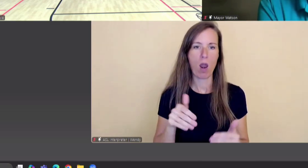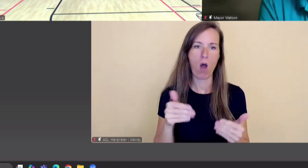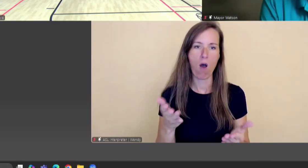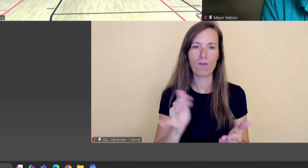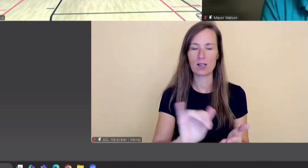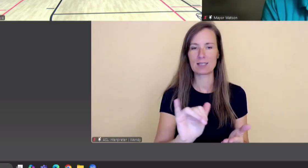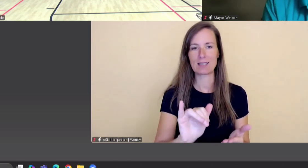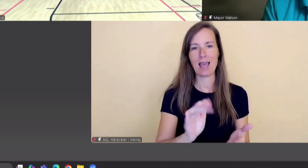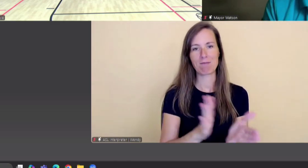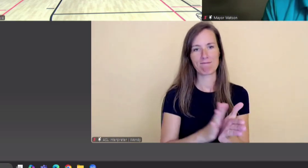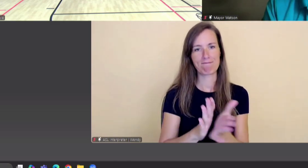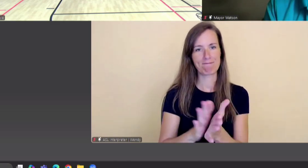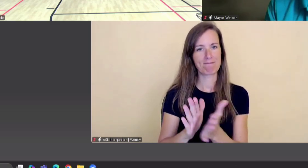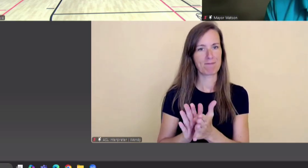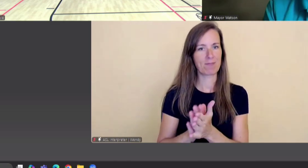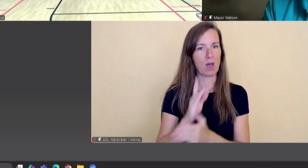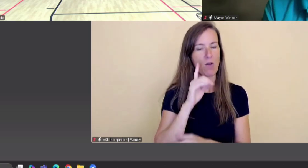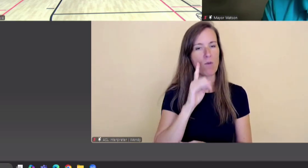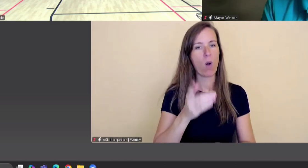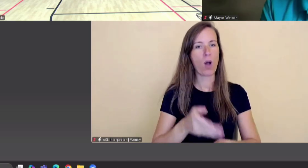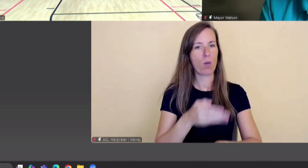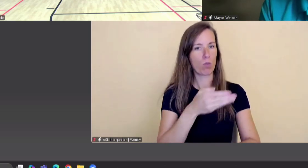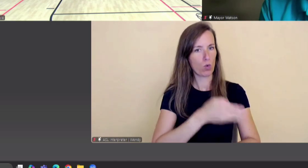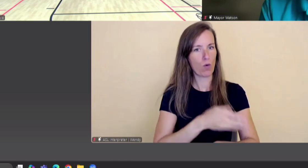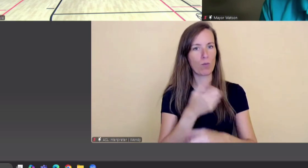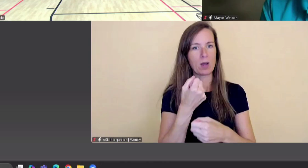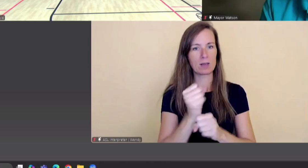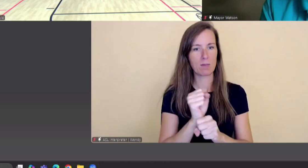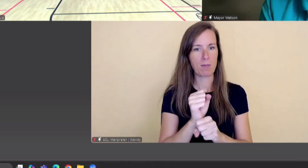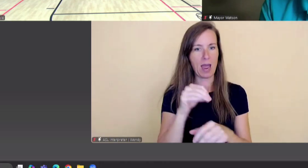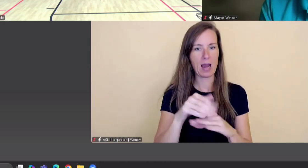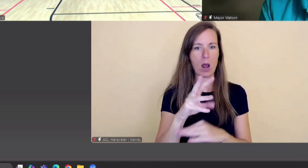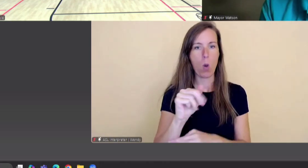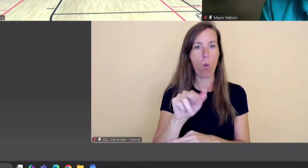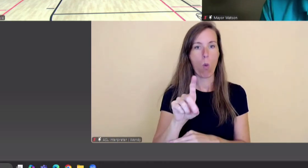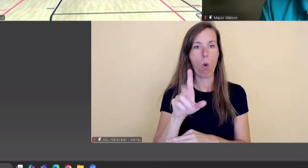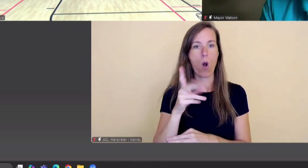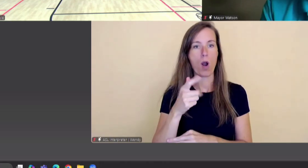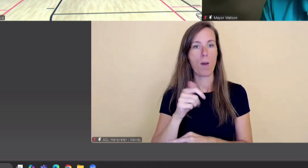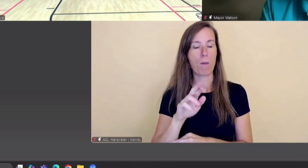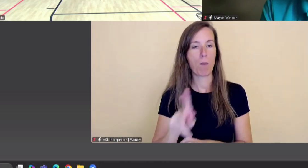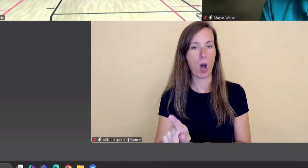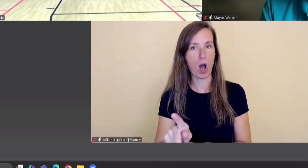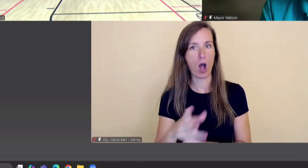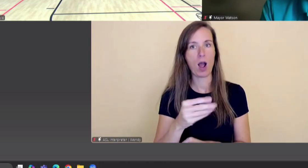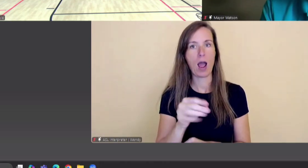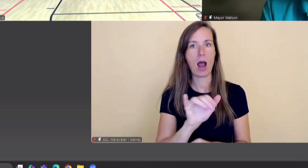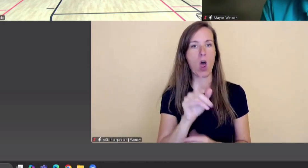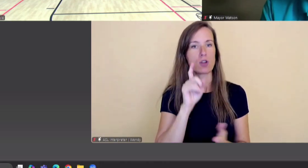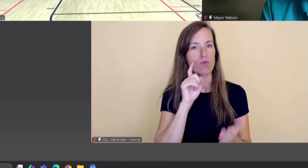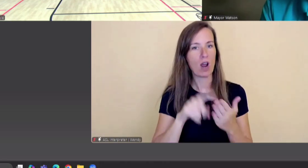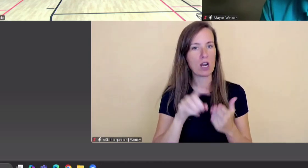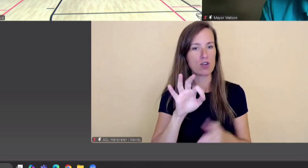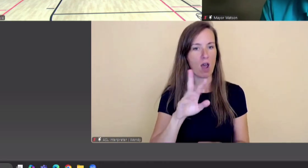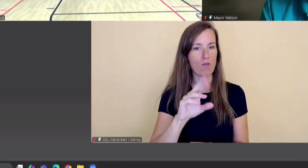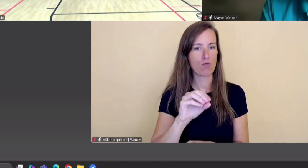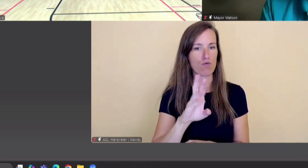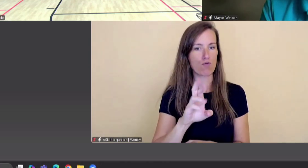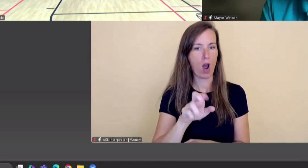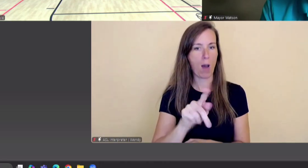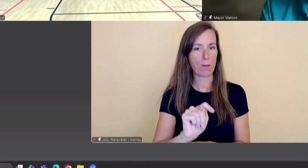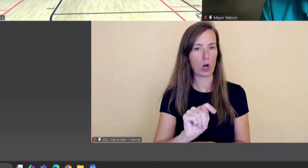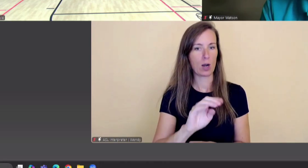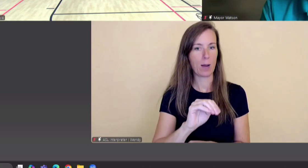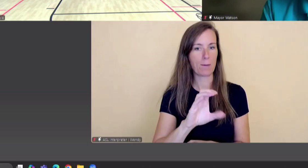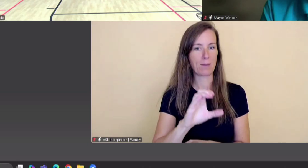accolades for the improvements that were made in Boyd Park and the recognition of Robert McLean and